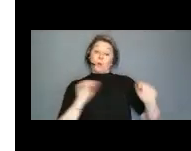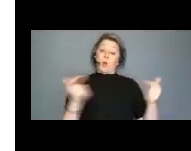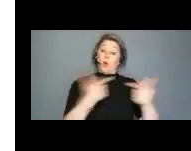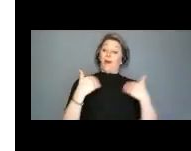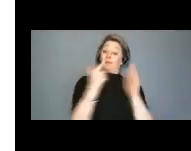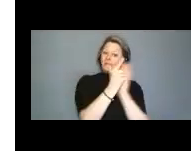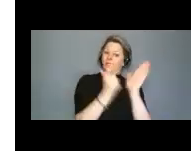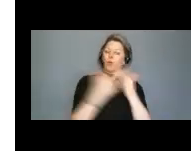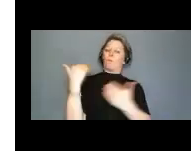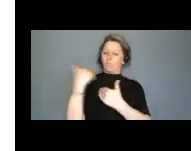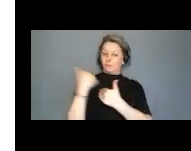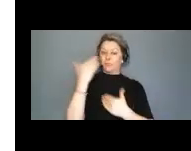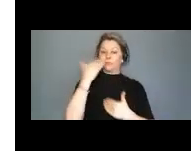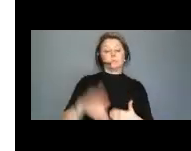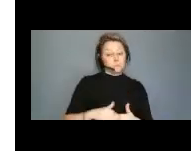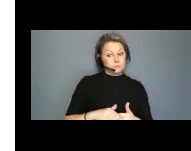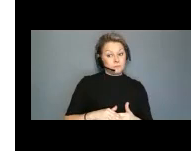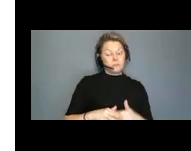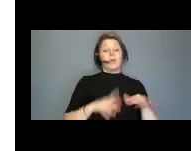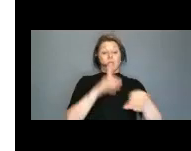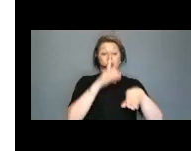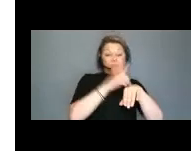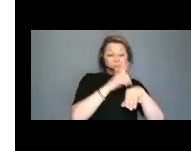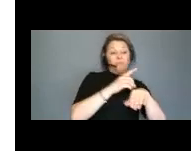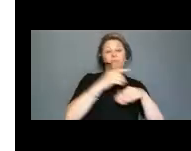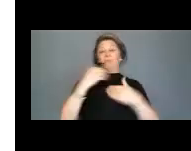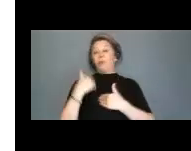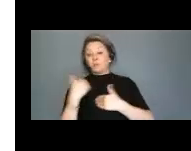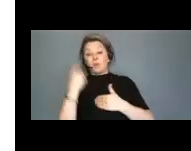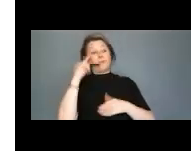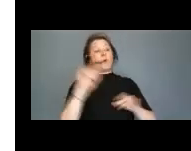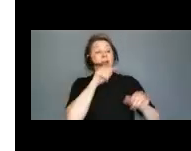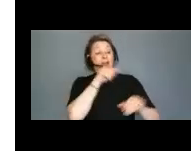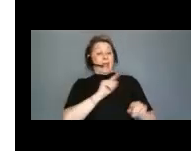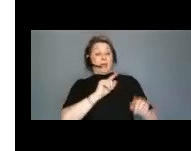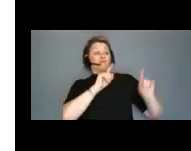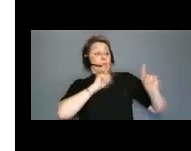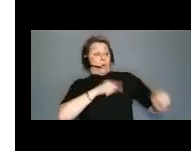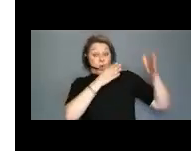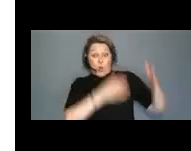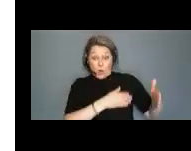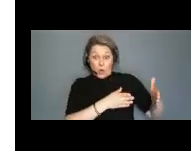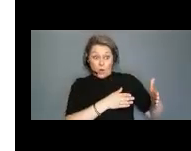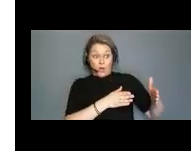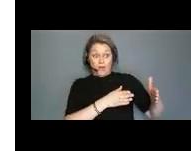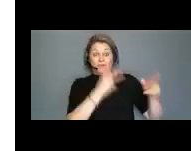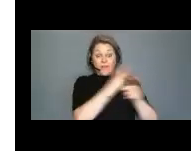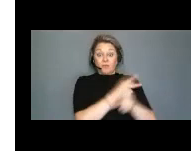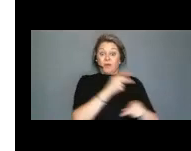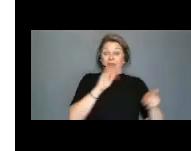obligation. It isn't the duty or responsibility of the report source to determine the capacity of the